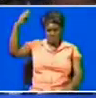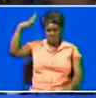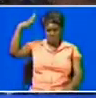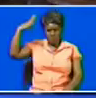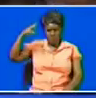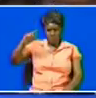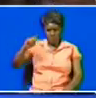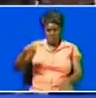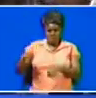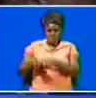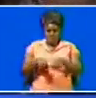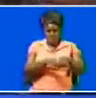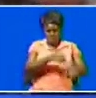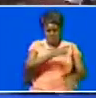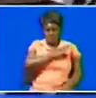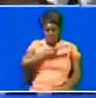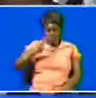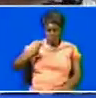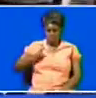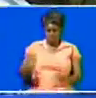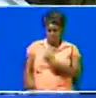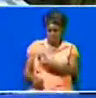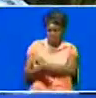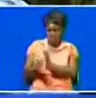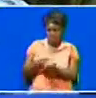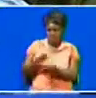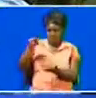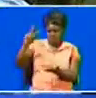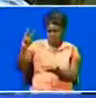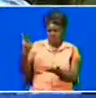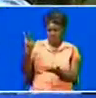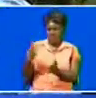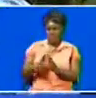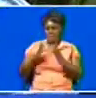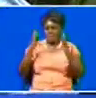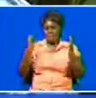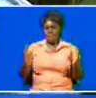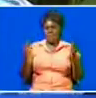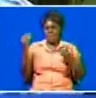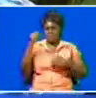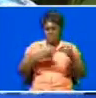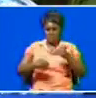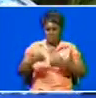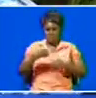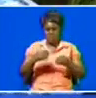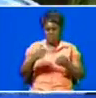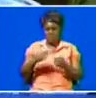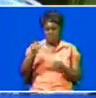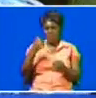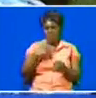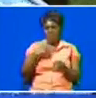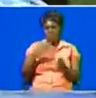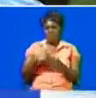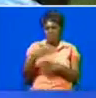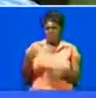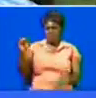Kenya Pipeline Board to shed more light onto the matter. This is the second largest investment that Kenya has had after the